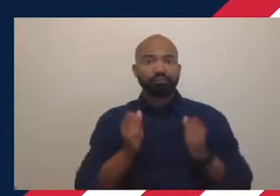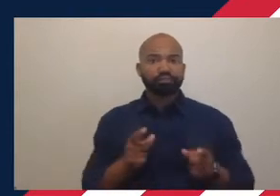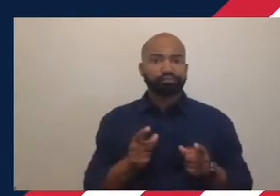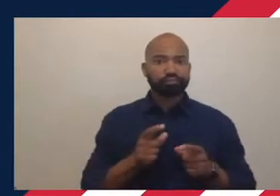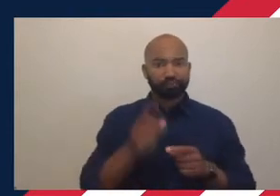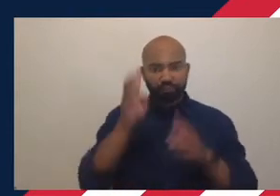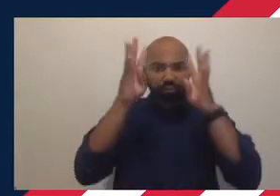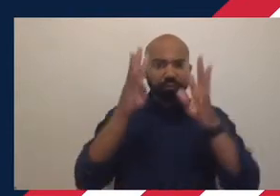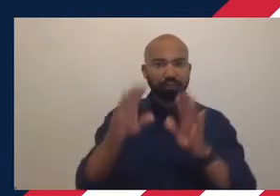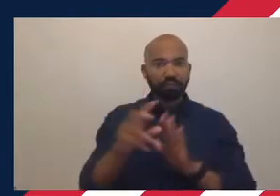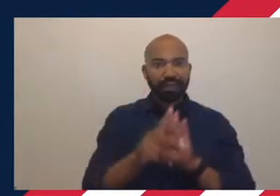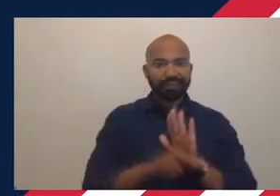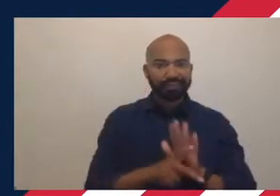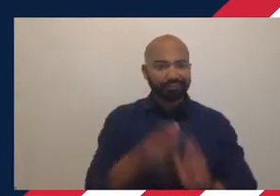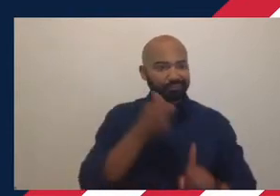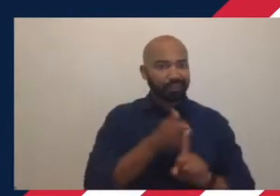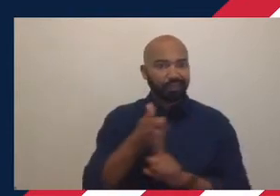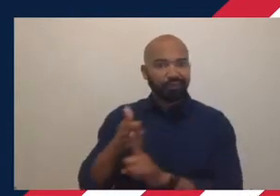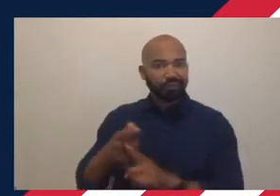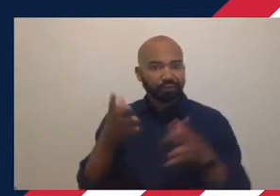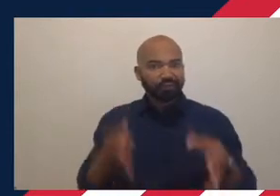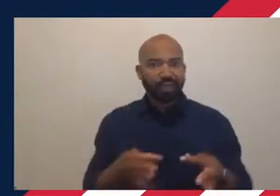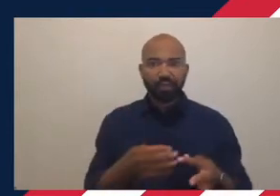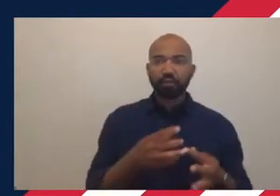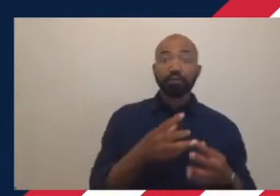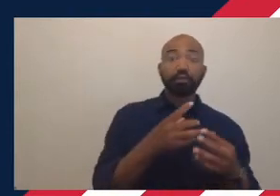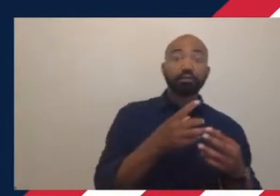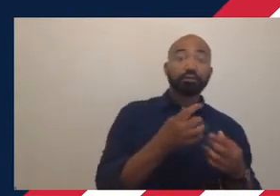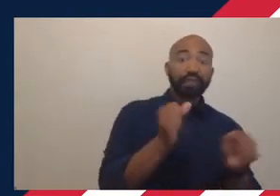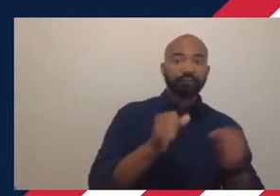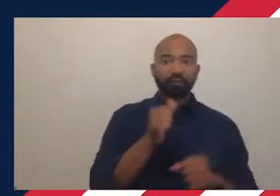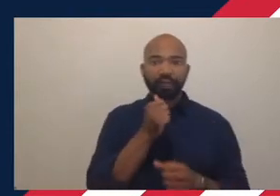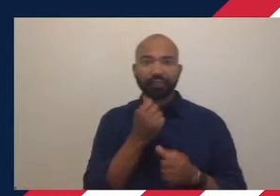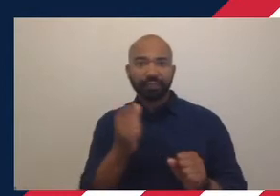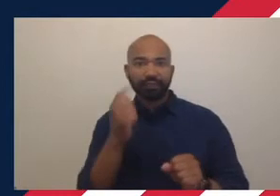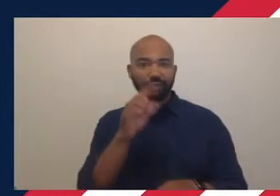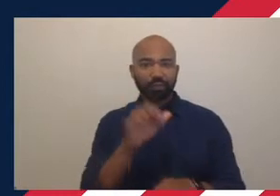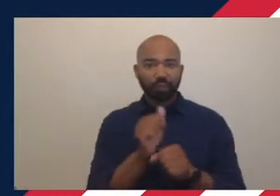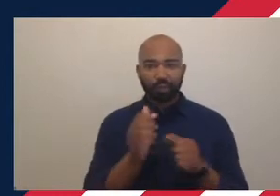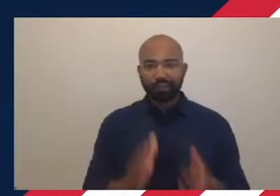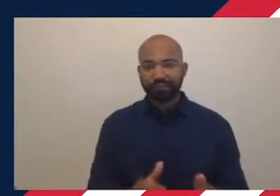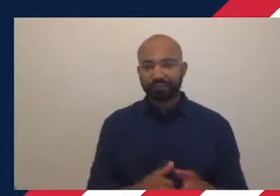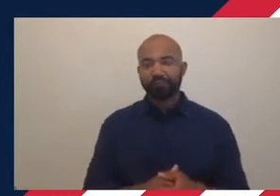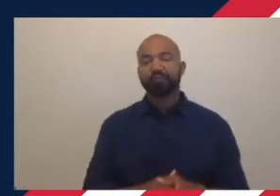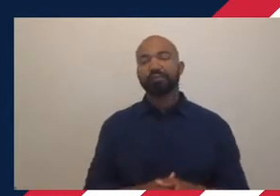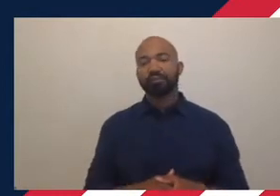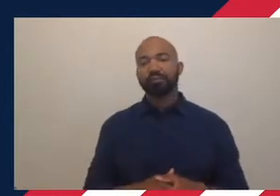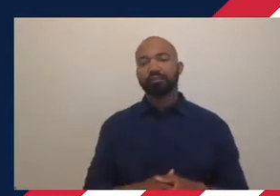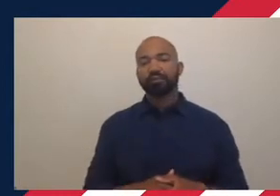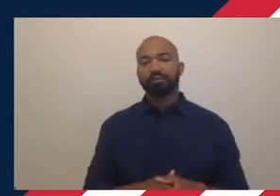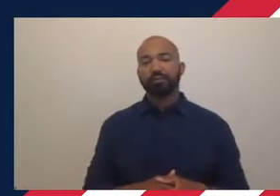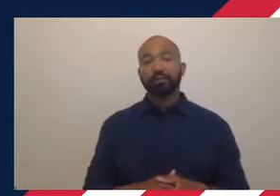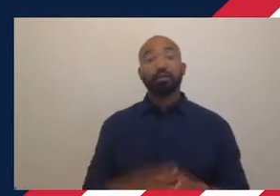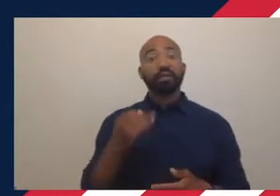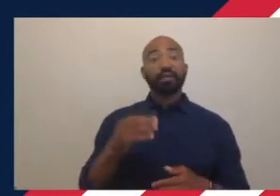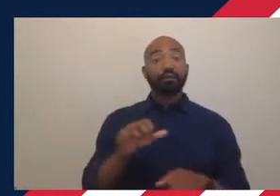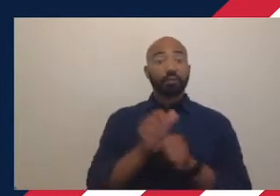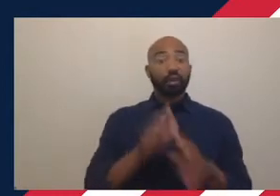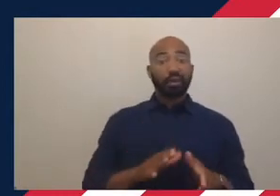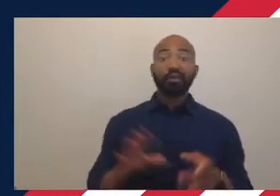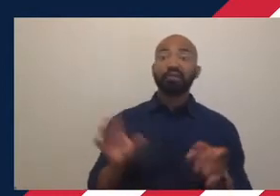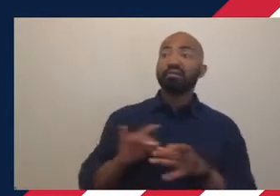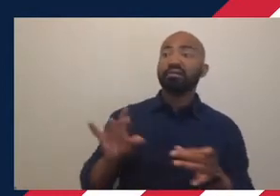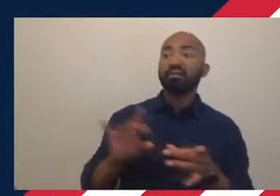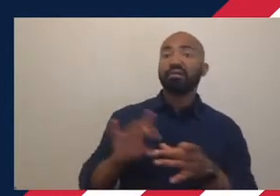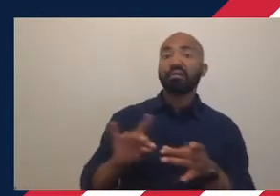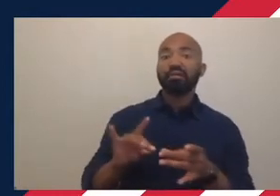deciding on their own what was safe and what was unsafe for their employees. And if the employees spoke up, they were either